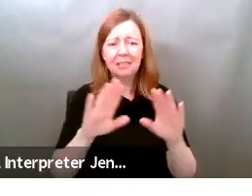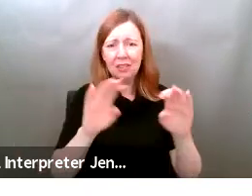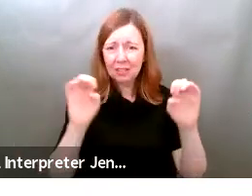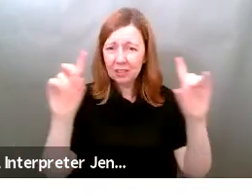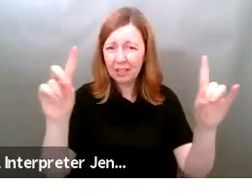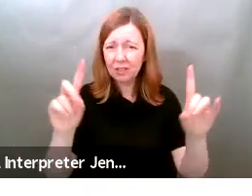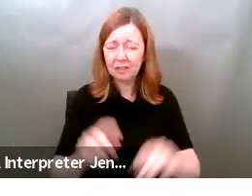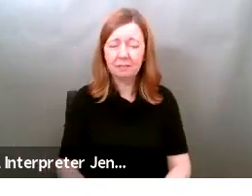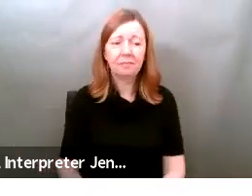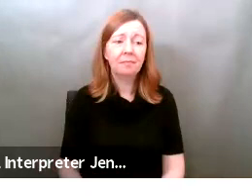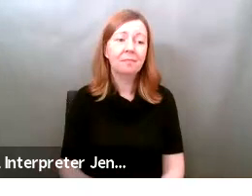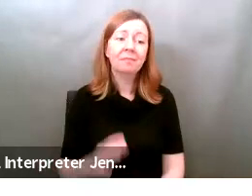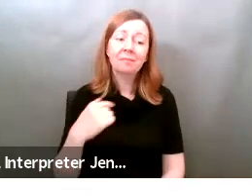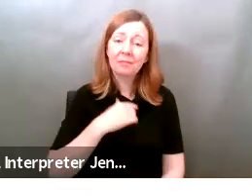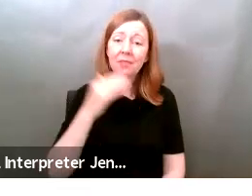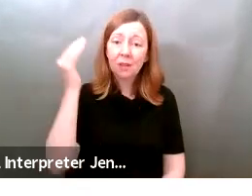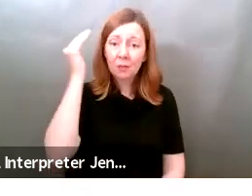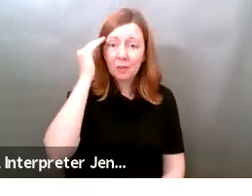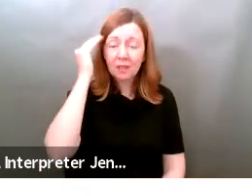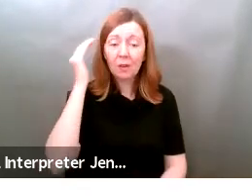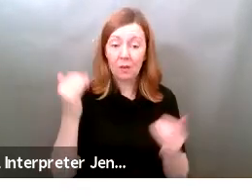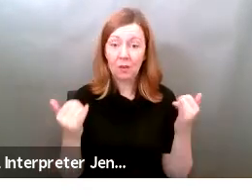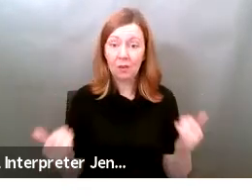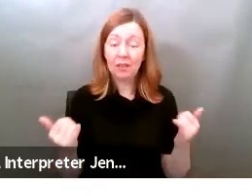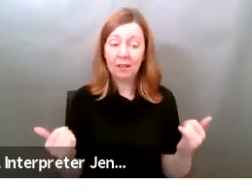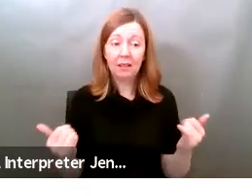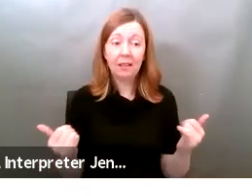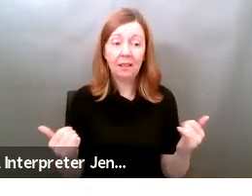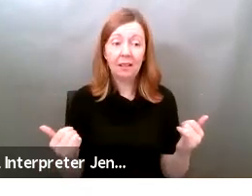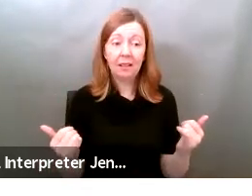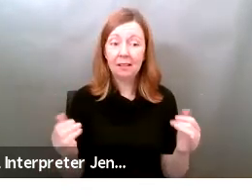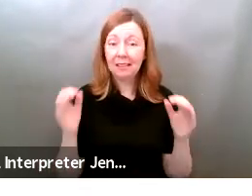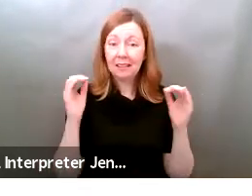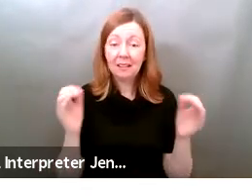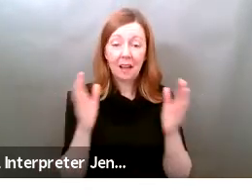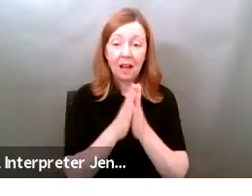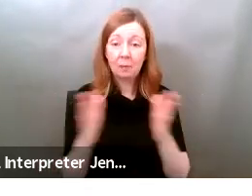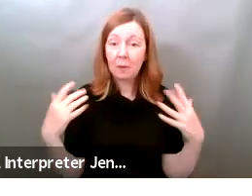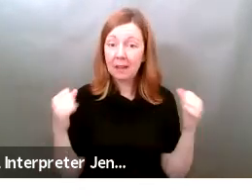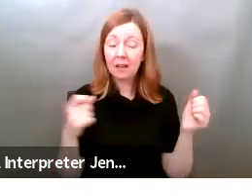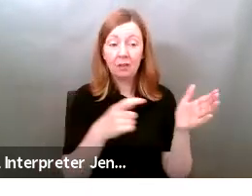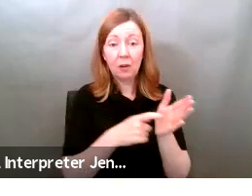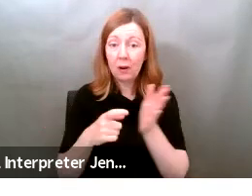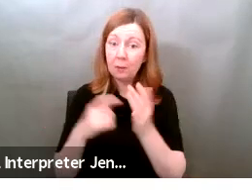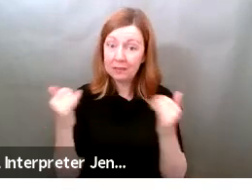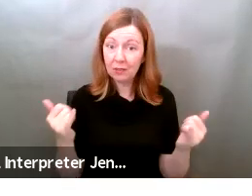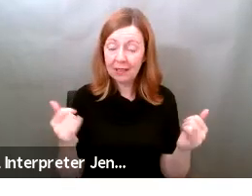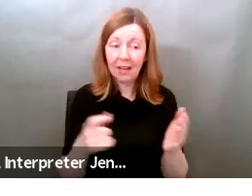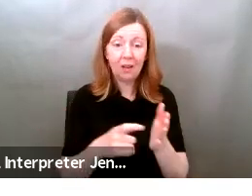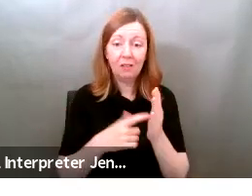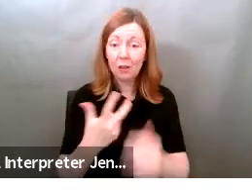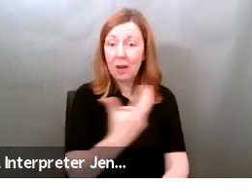education. And we know that currently none of our public health requirements require